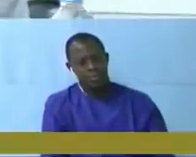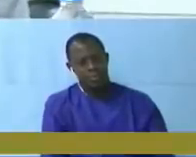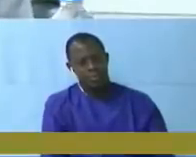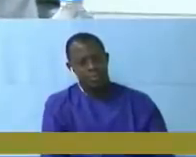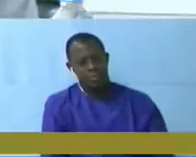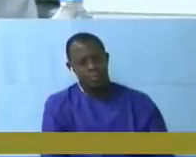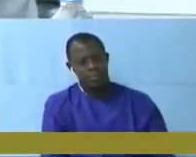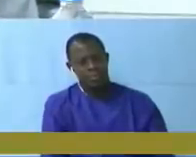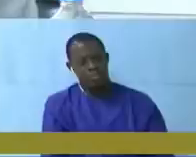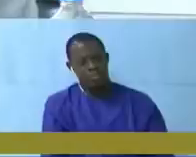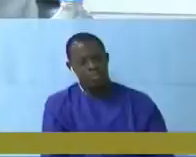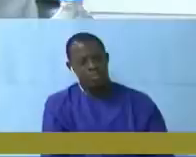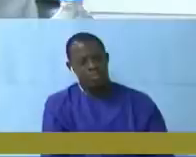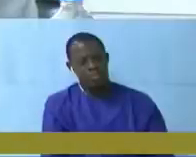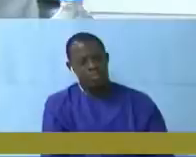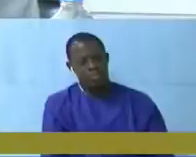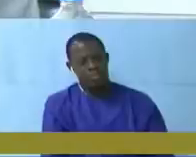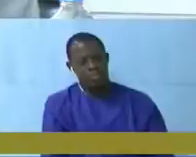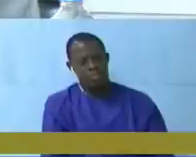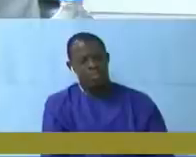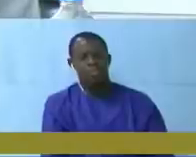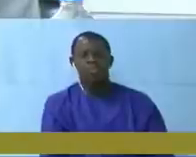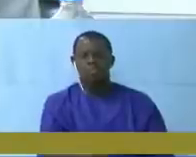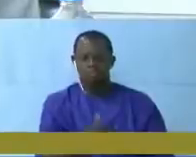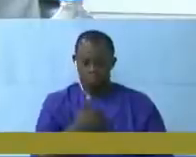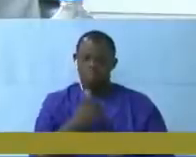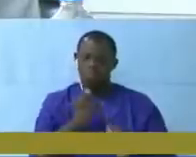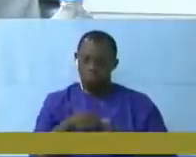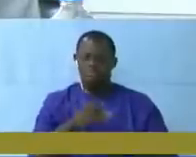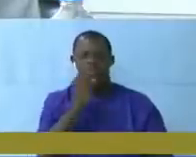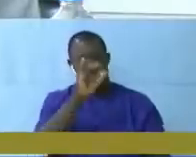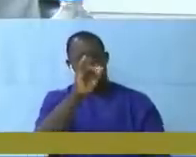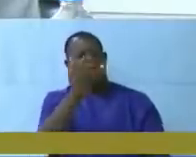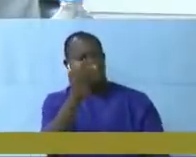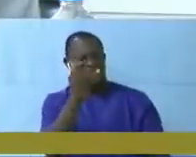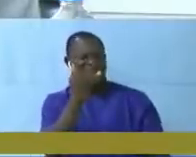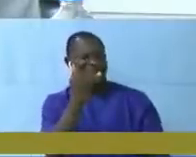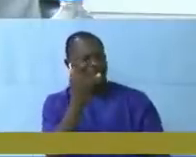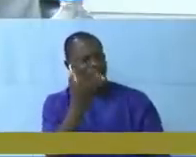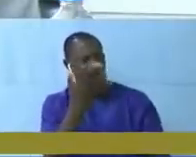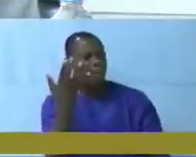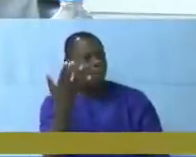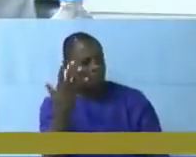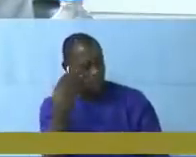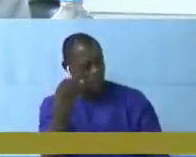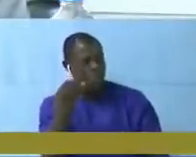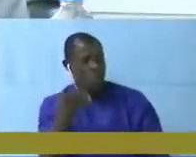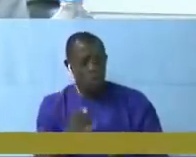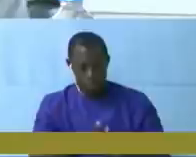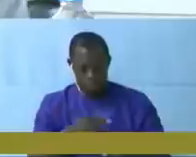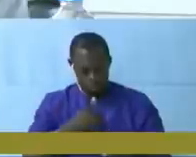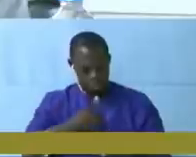I would say yes somehow, but I personally don't like the word